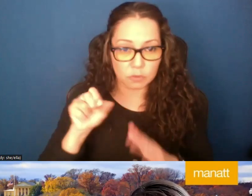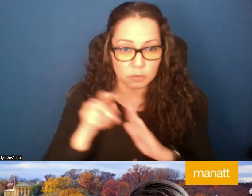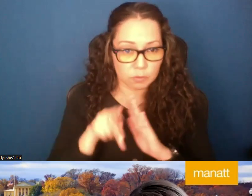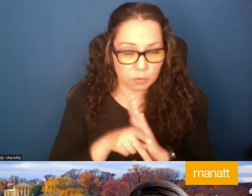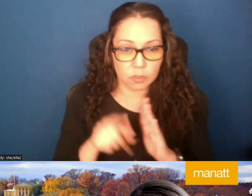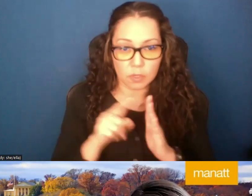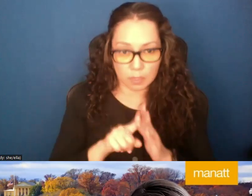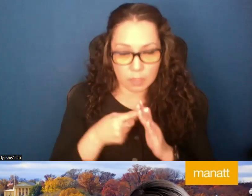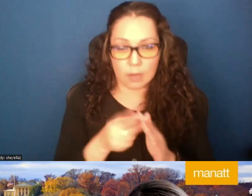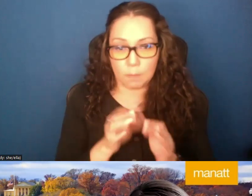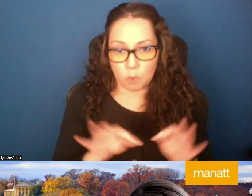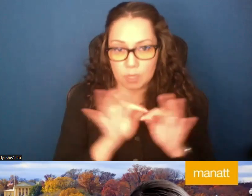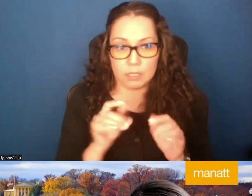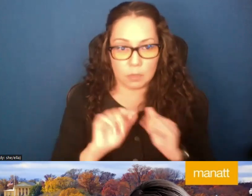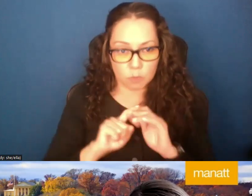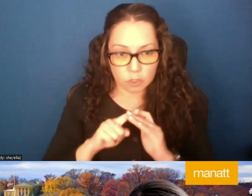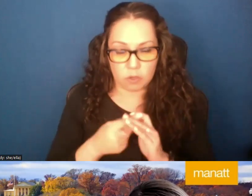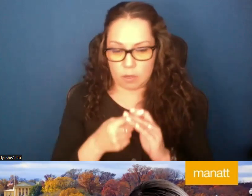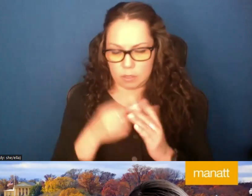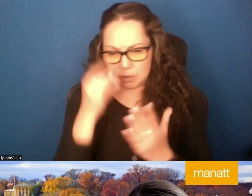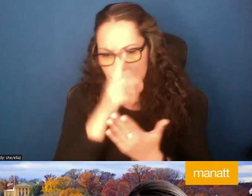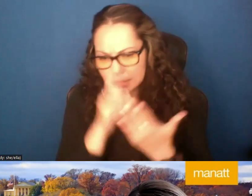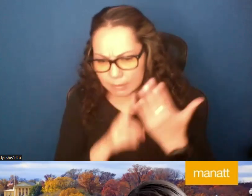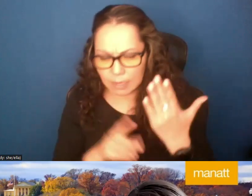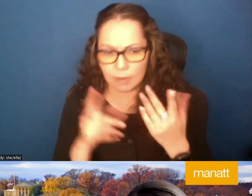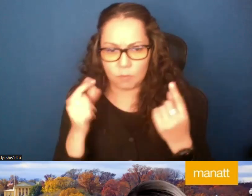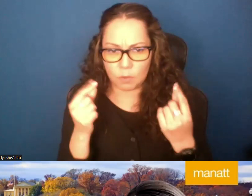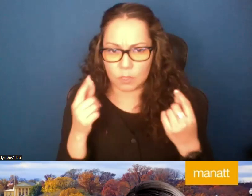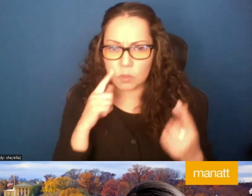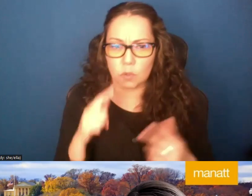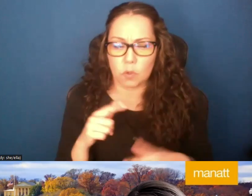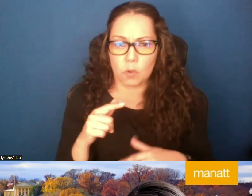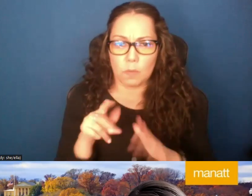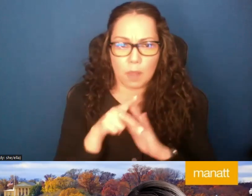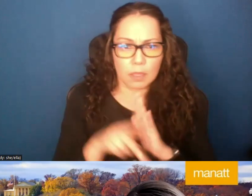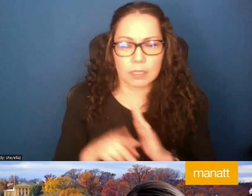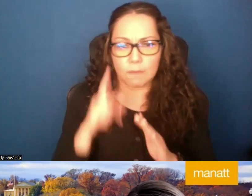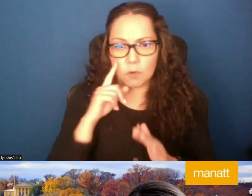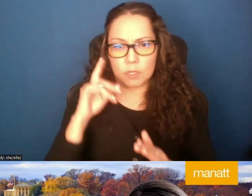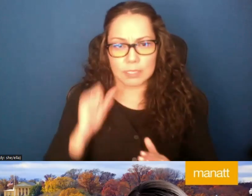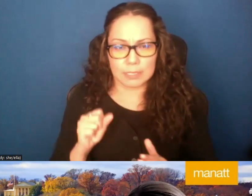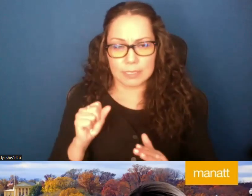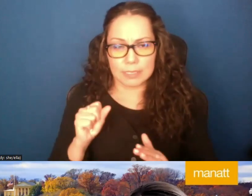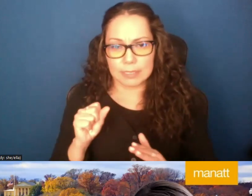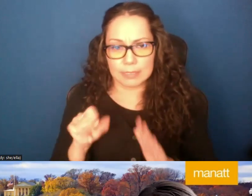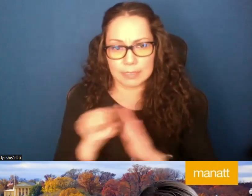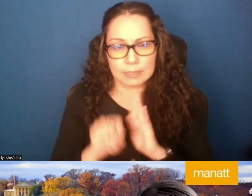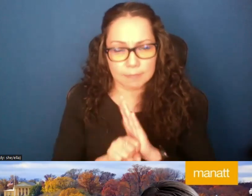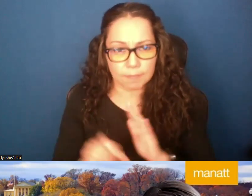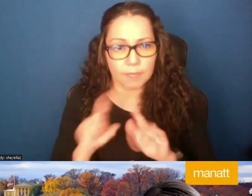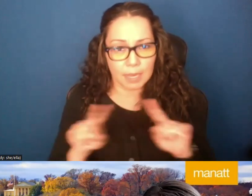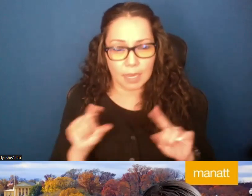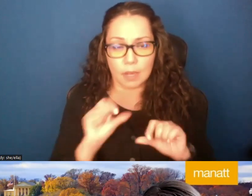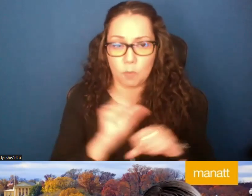map out what are some of the policy options for the state of California, and as we ultimately as a work group come